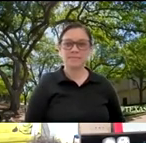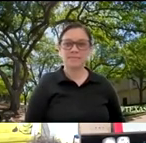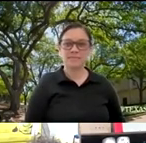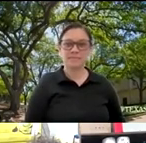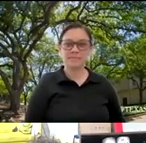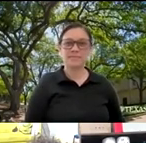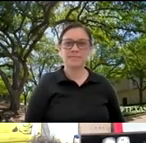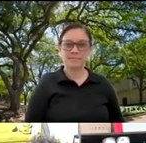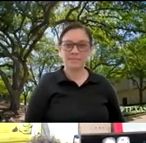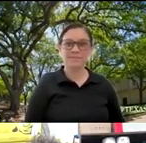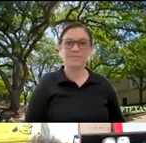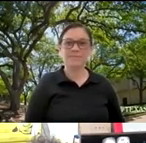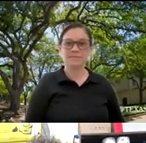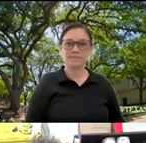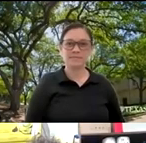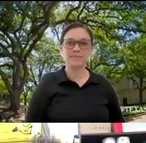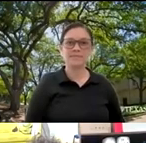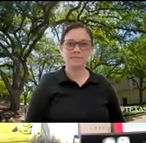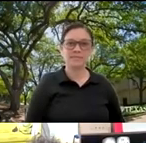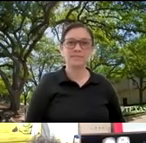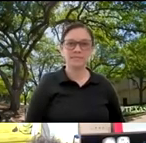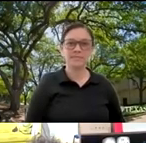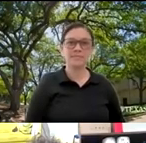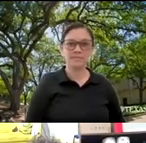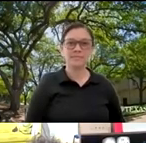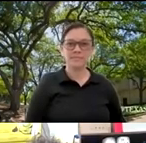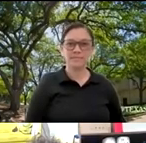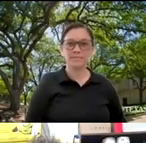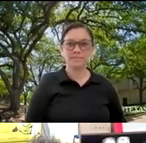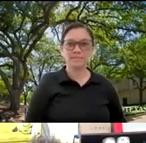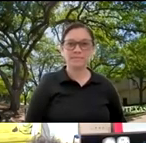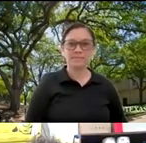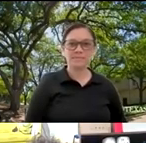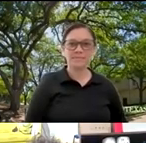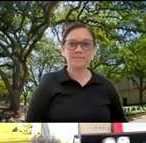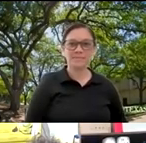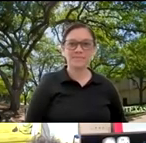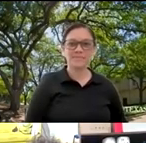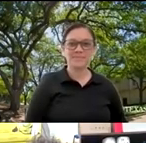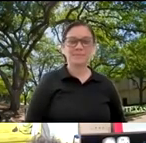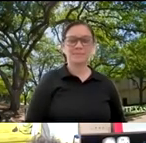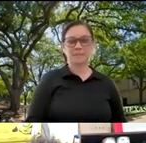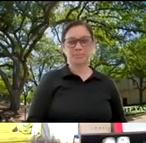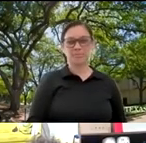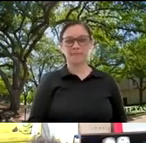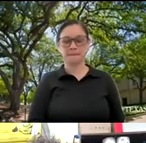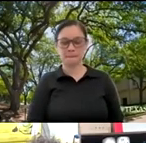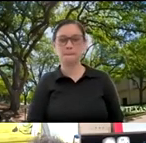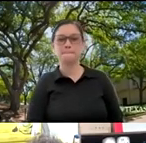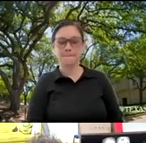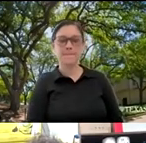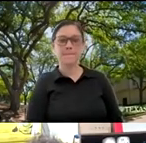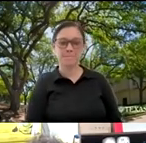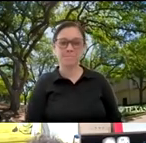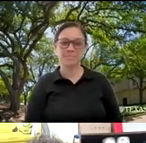because I was a floater. So she would put me wherever I needed to go. So that old kids left. So we're moving classes, moving kids,